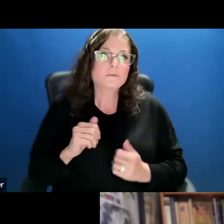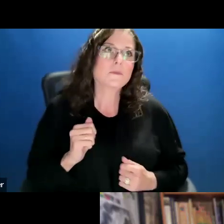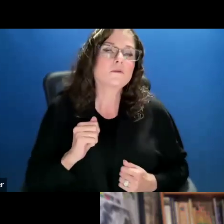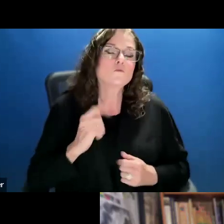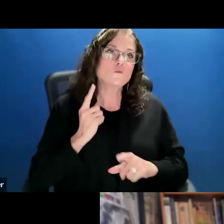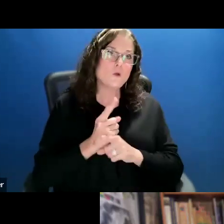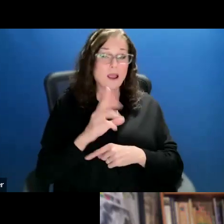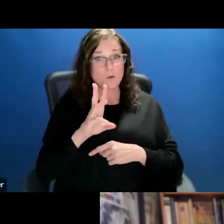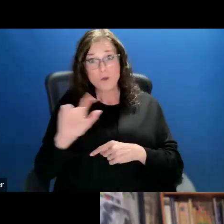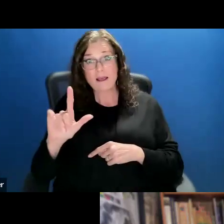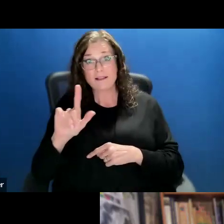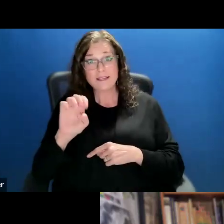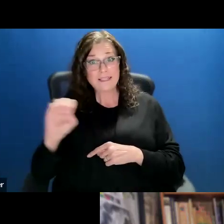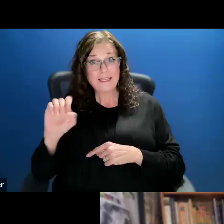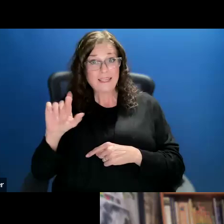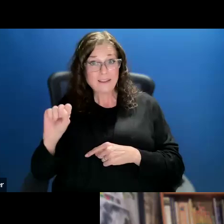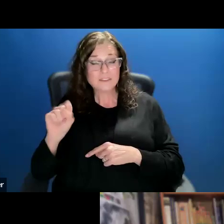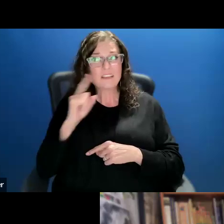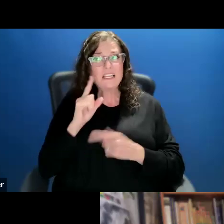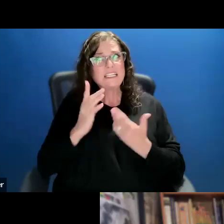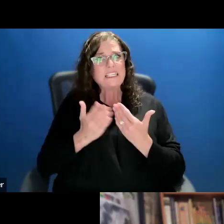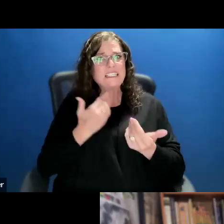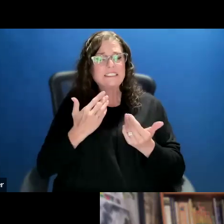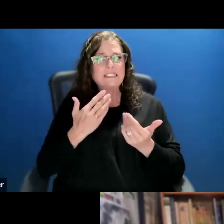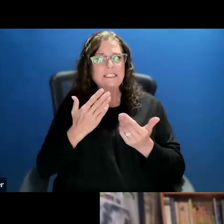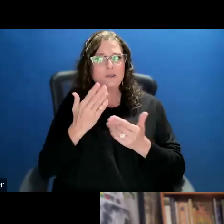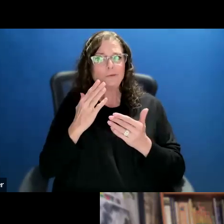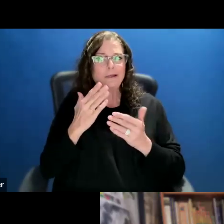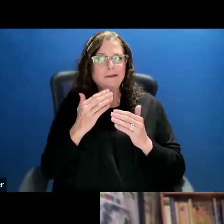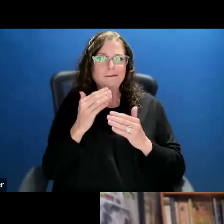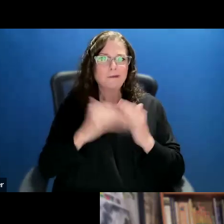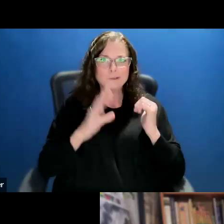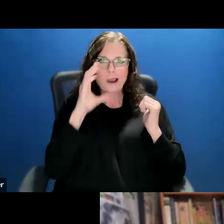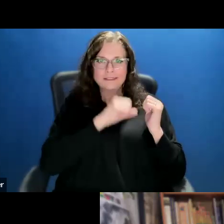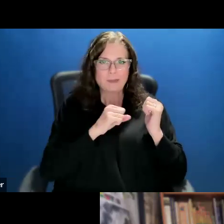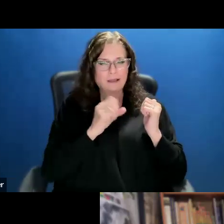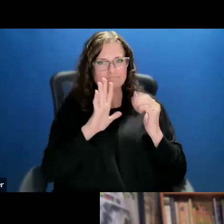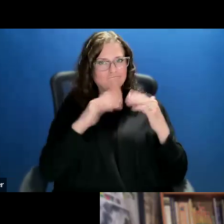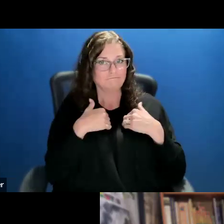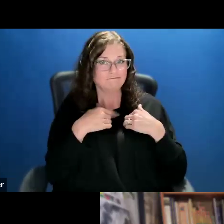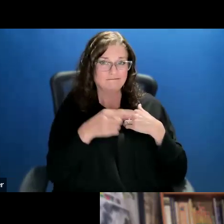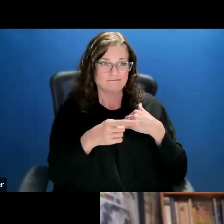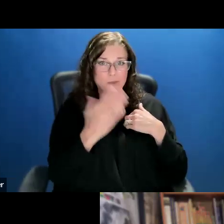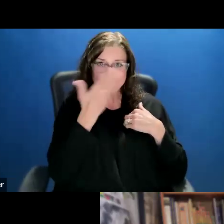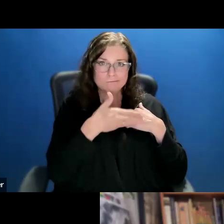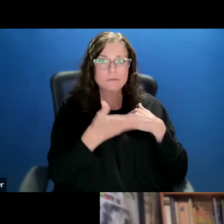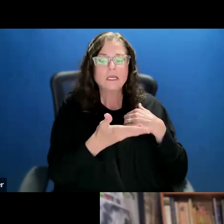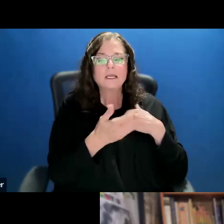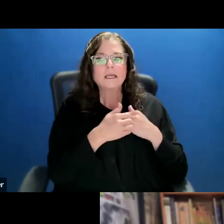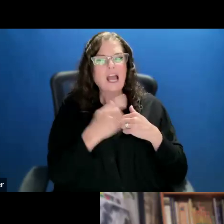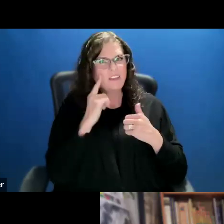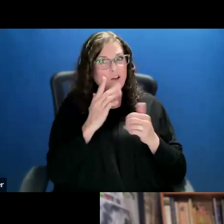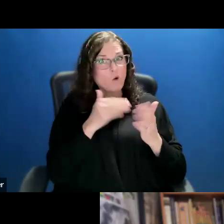Right. Well, eels, I think, are easily underestimated creatures, and I think often